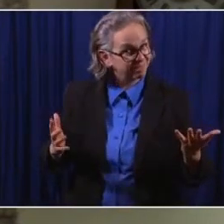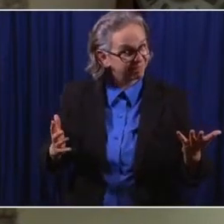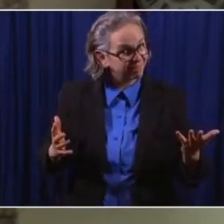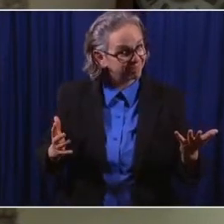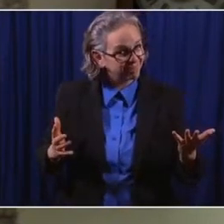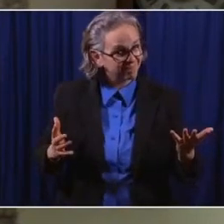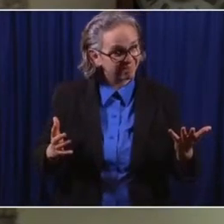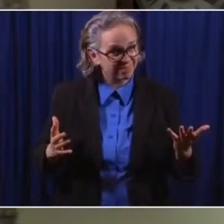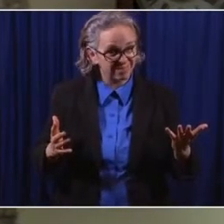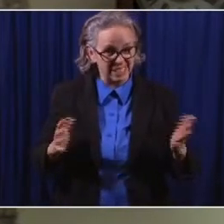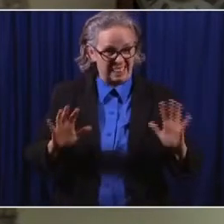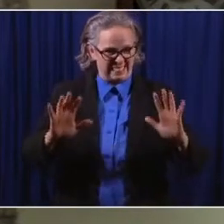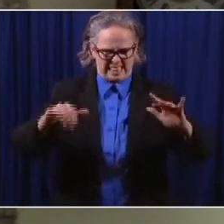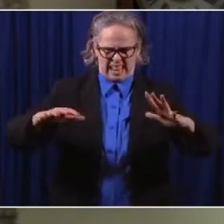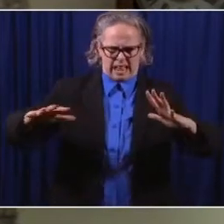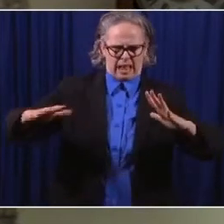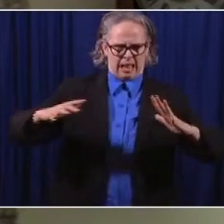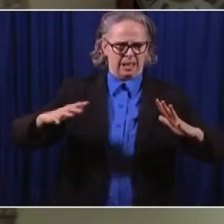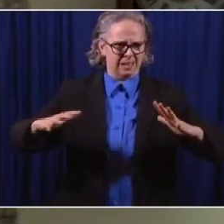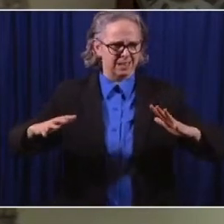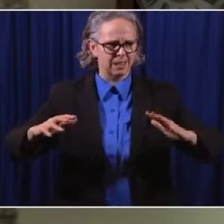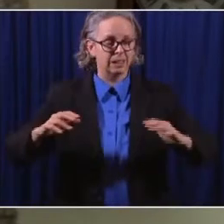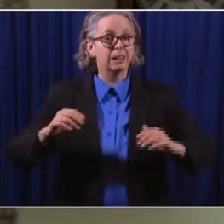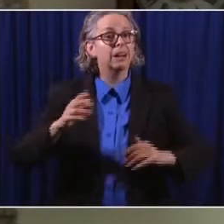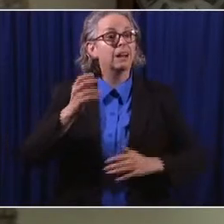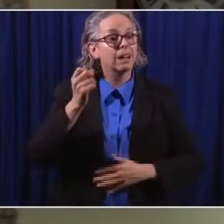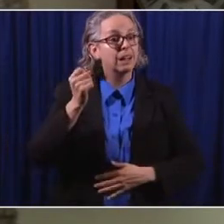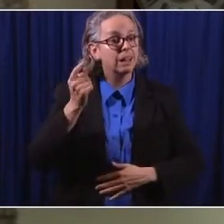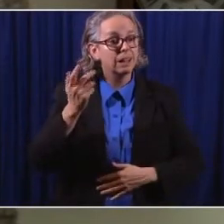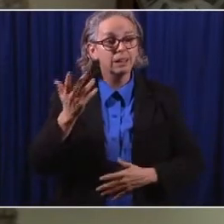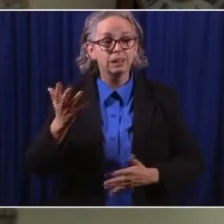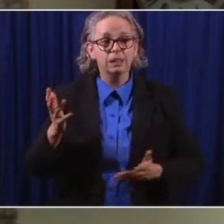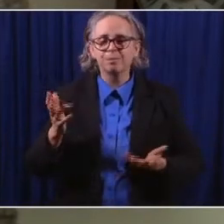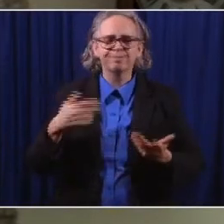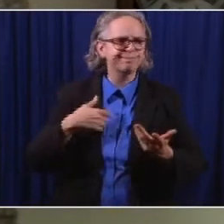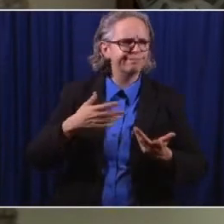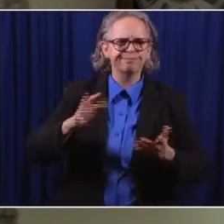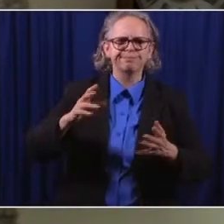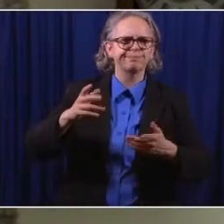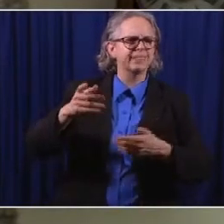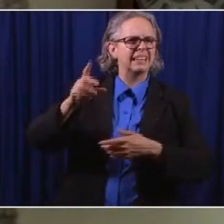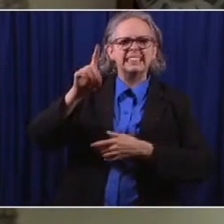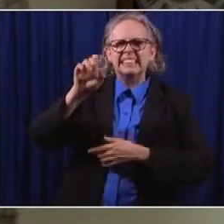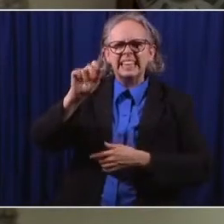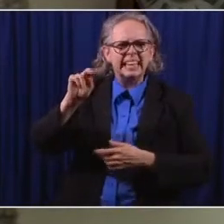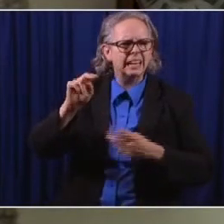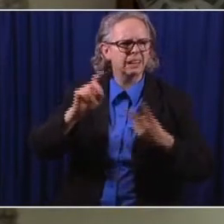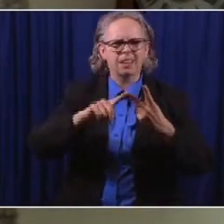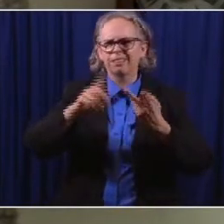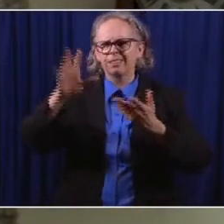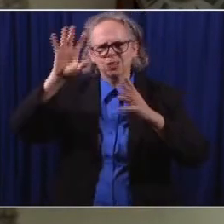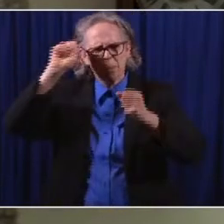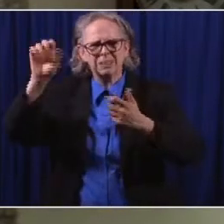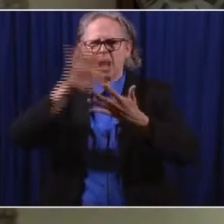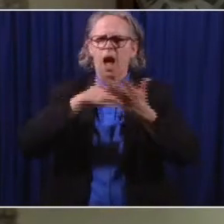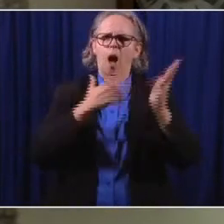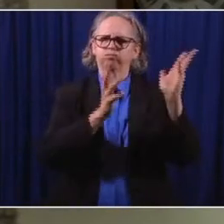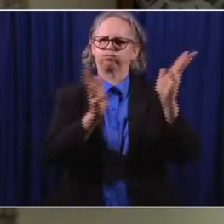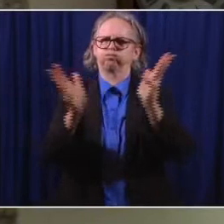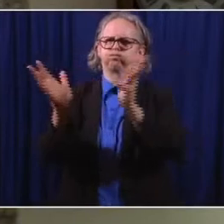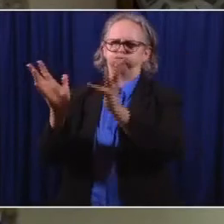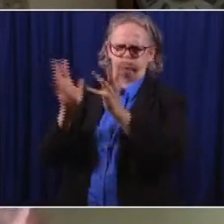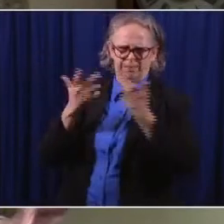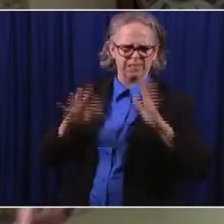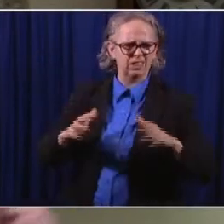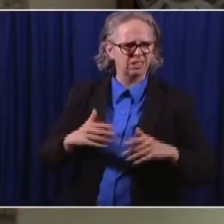go back and you talk to the college presidents and you talk to the deans and you talk to people who follow what's going on, what they're going to tell you is, well, there